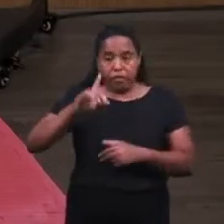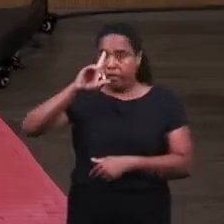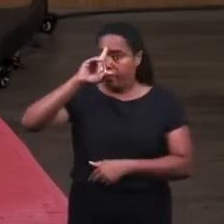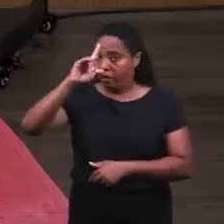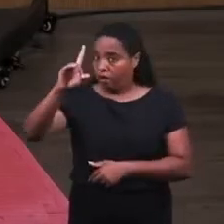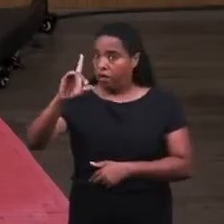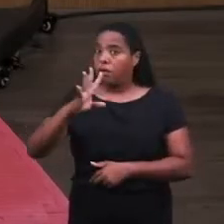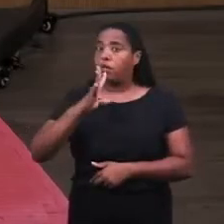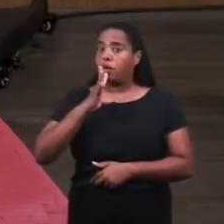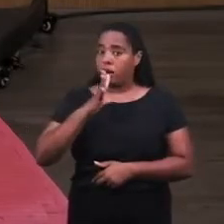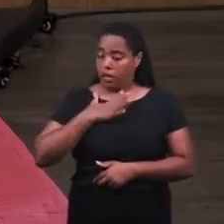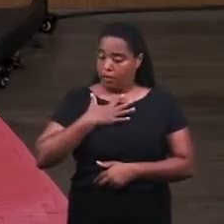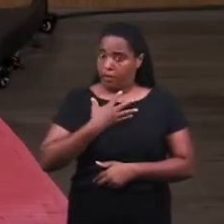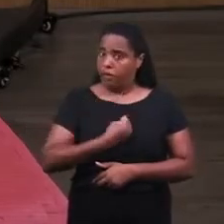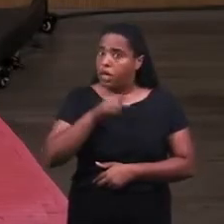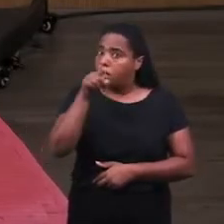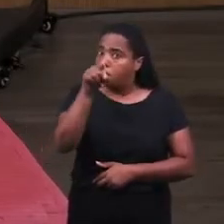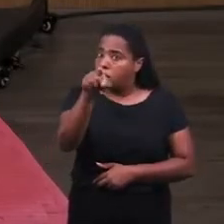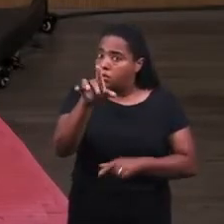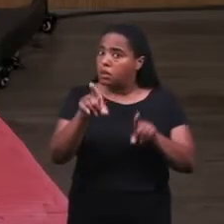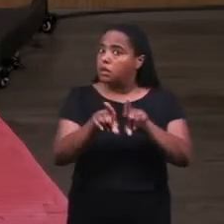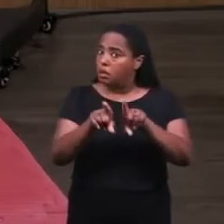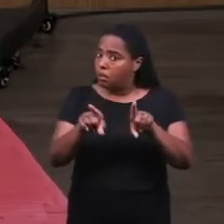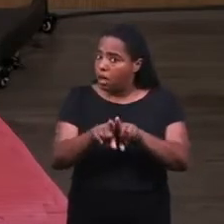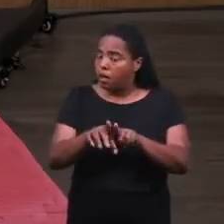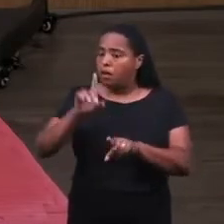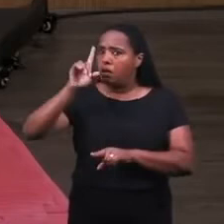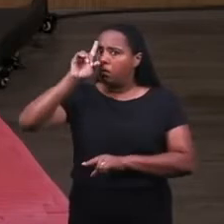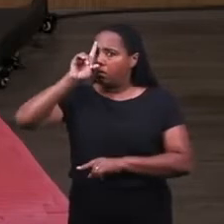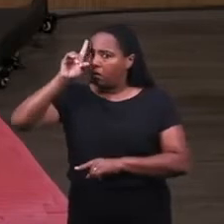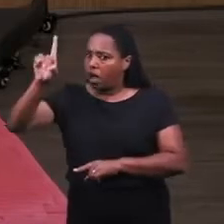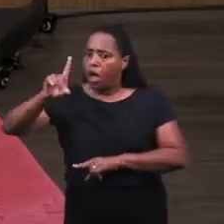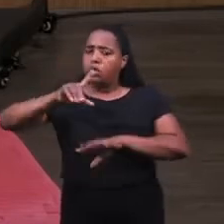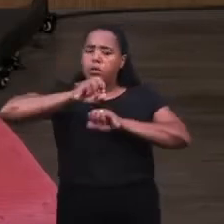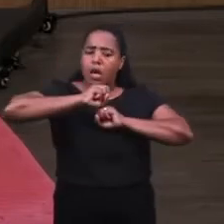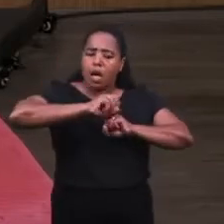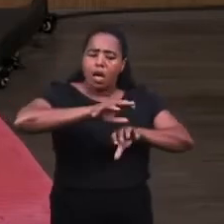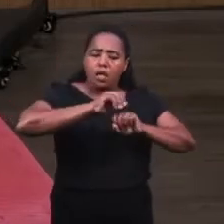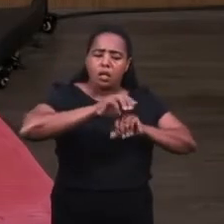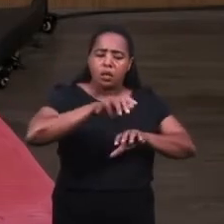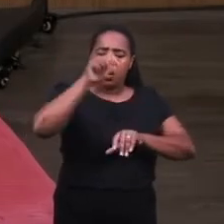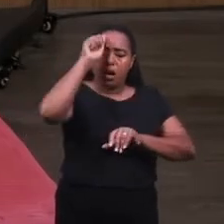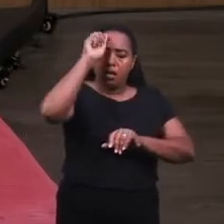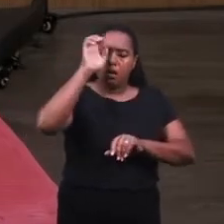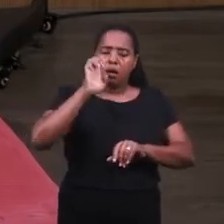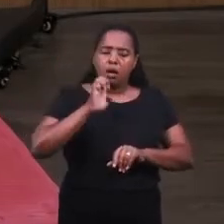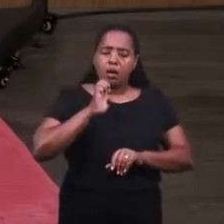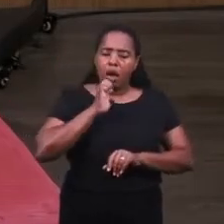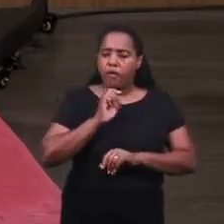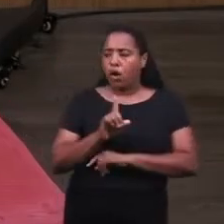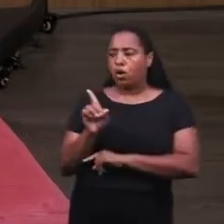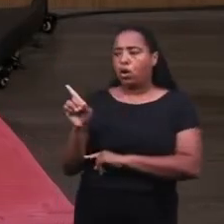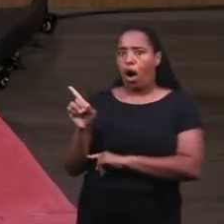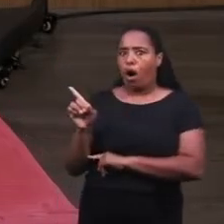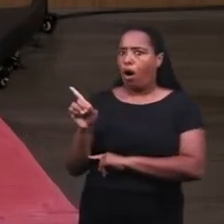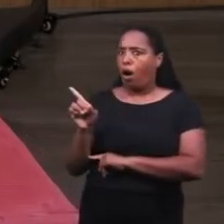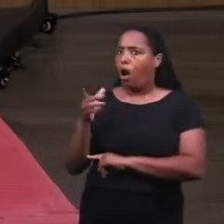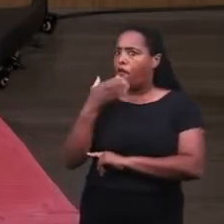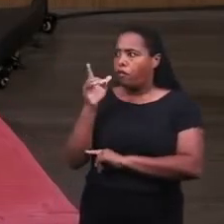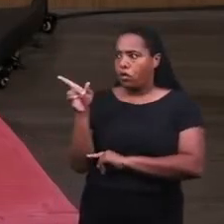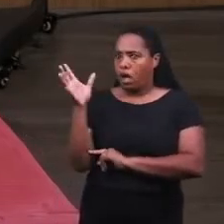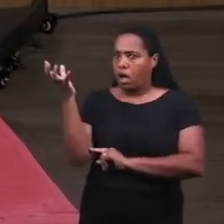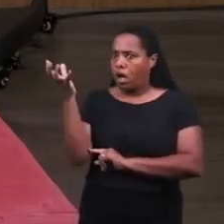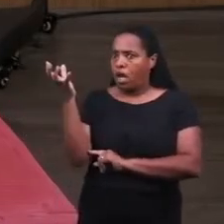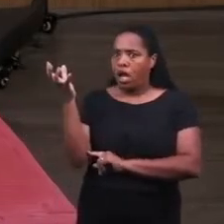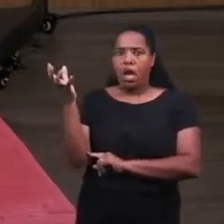And he knows what's best for us. And he taught Adam and Eve that they shouldn't eat from that tree, because if they did eat,